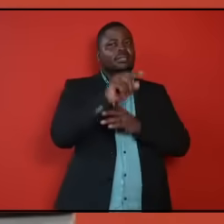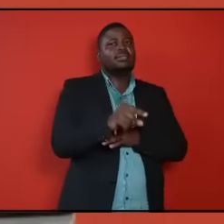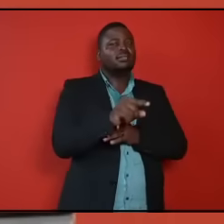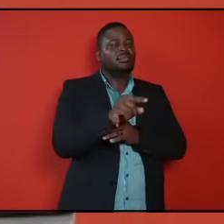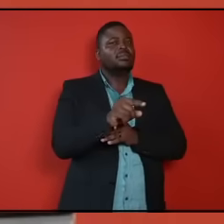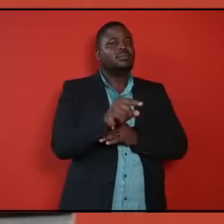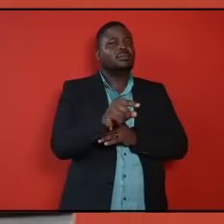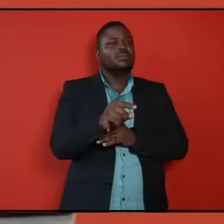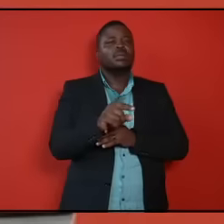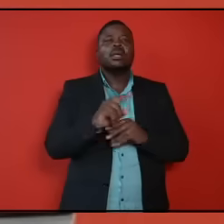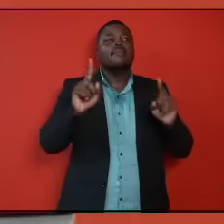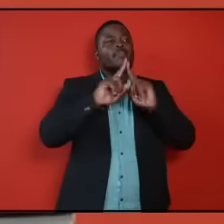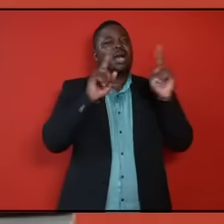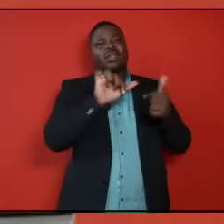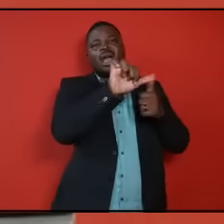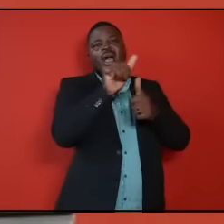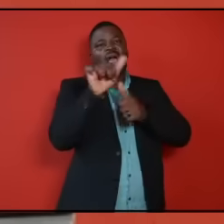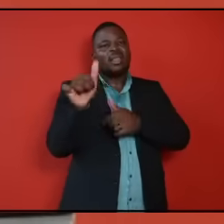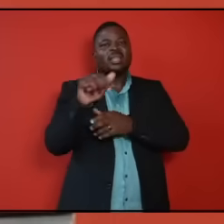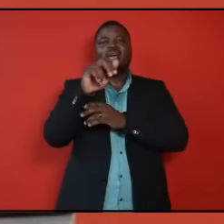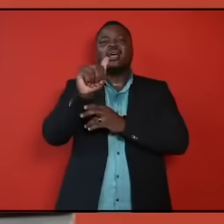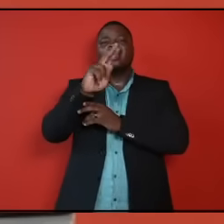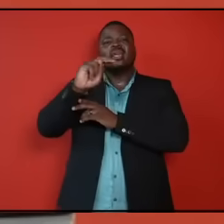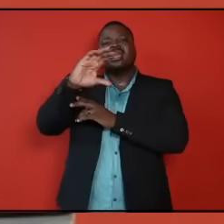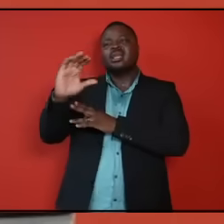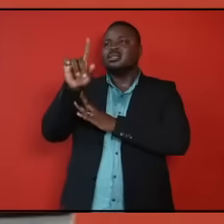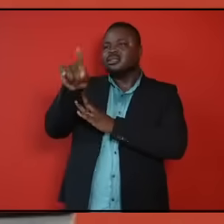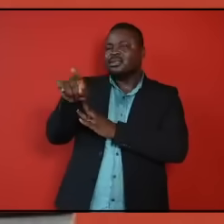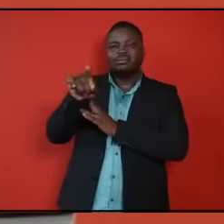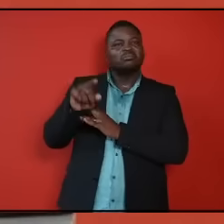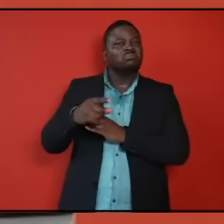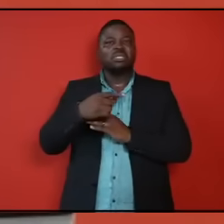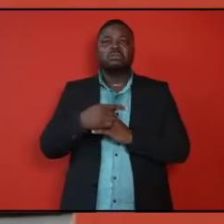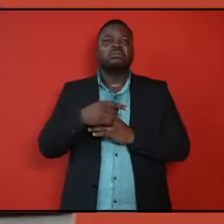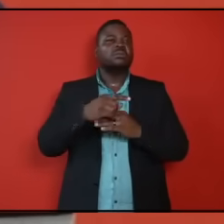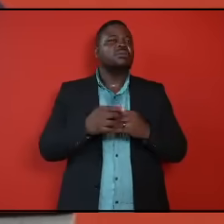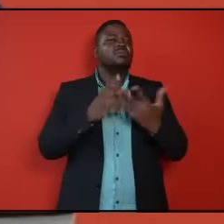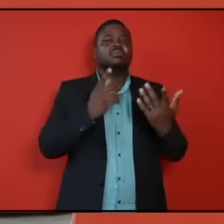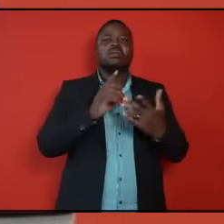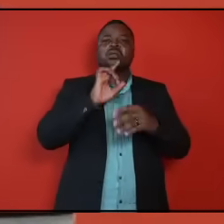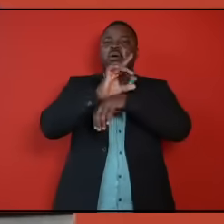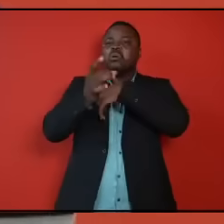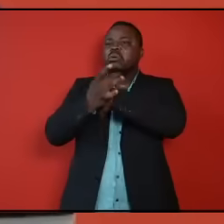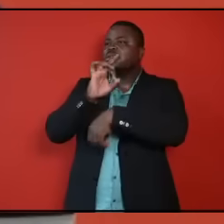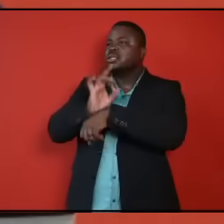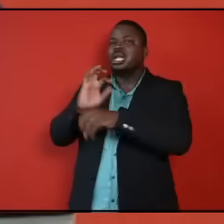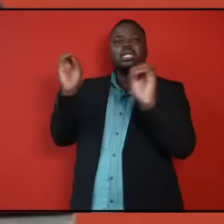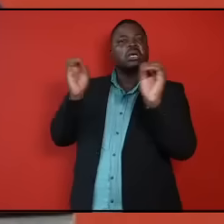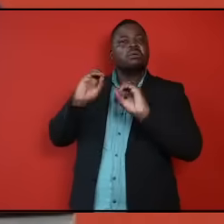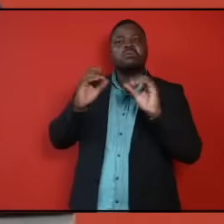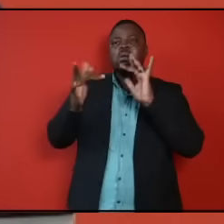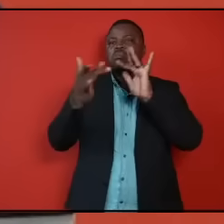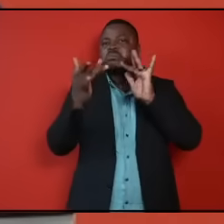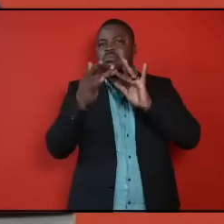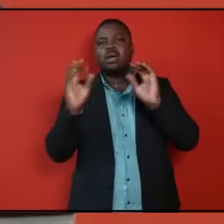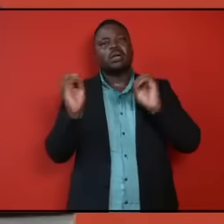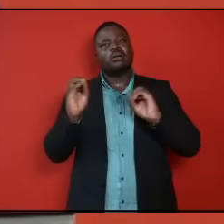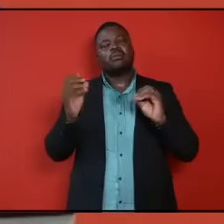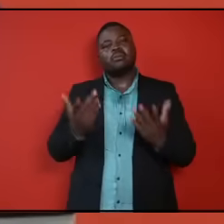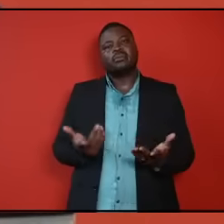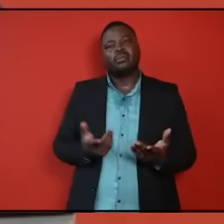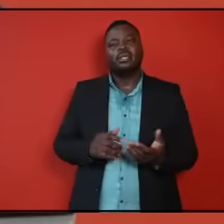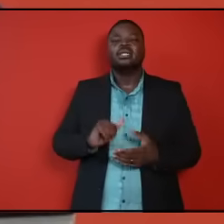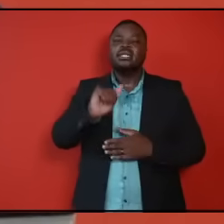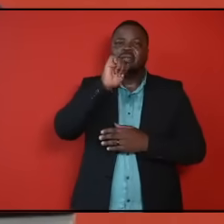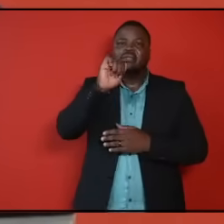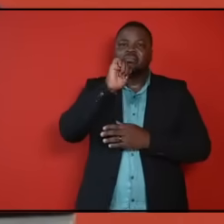it will be Tlhagaza. The ANC's mess, it doesn't matter if the EFF goes out. Whoever